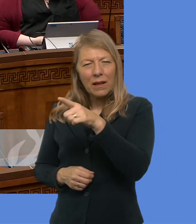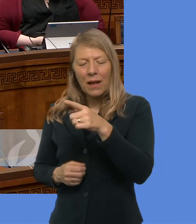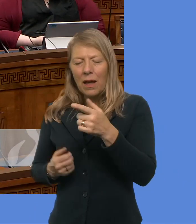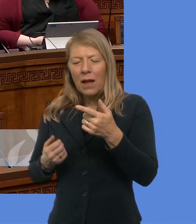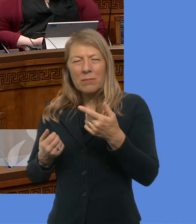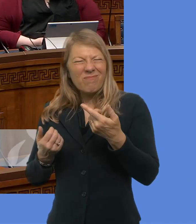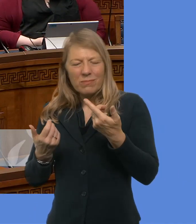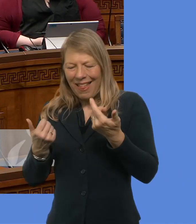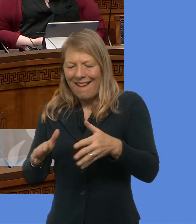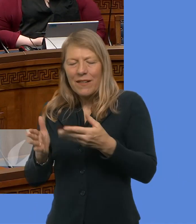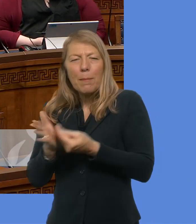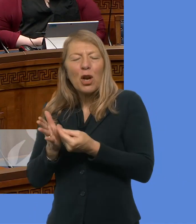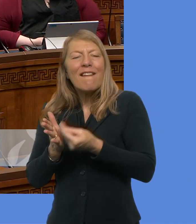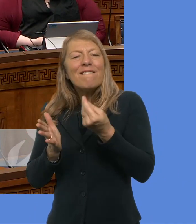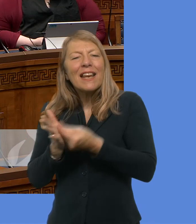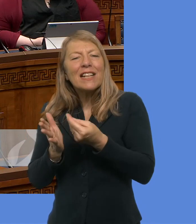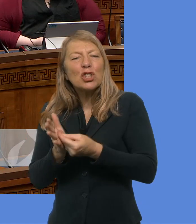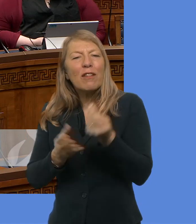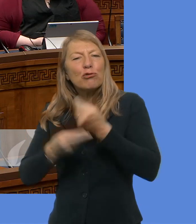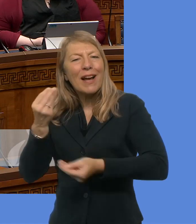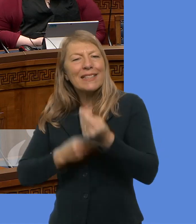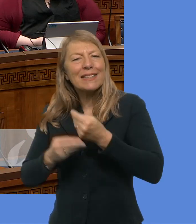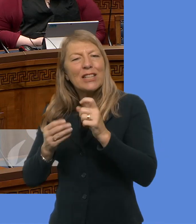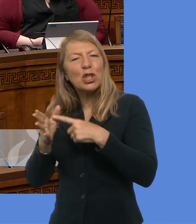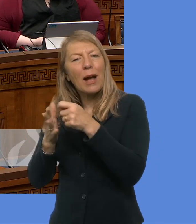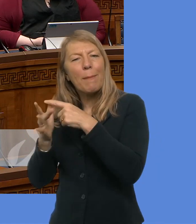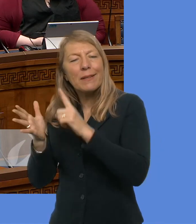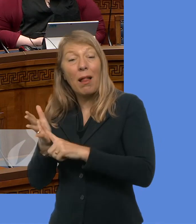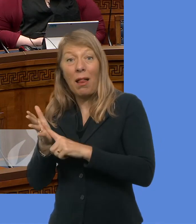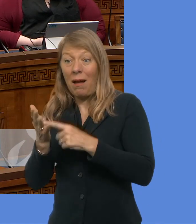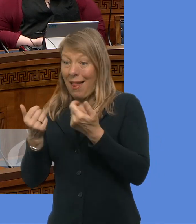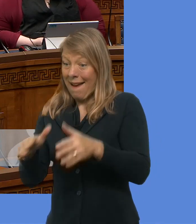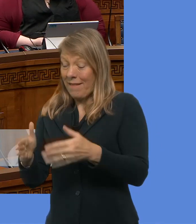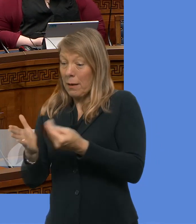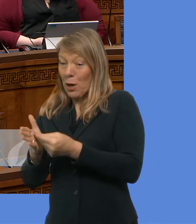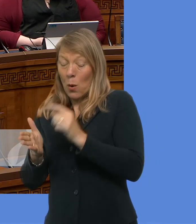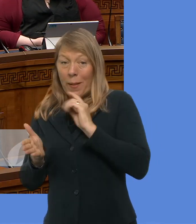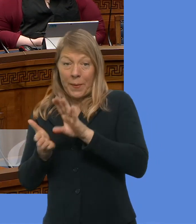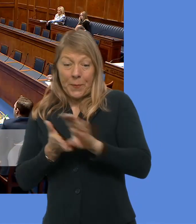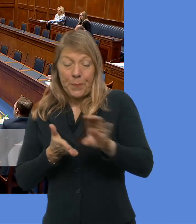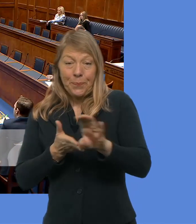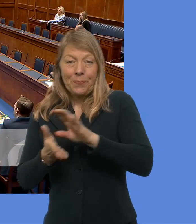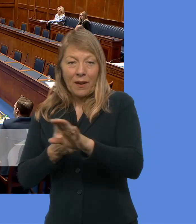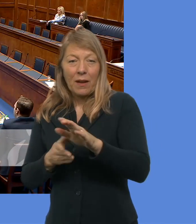capital will be used, given that under half of it is still yet to be allocated for 24-25?